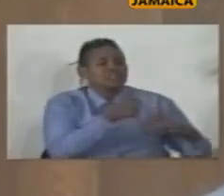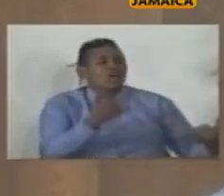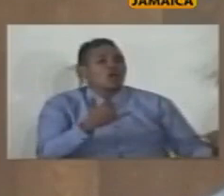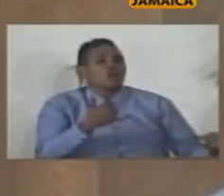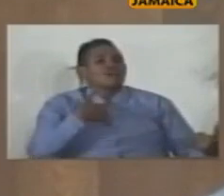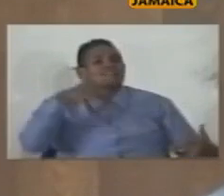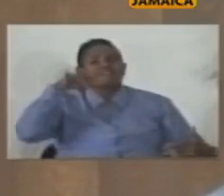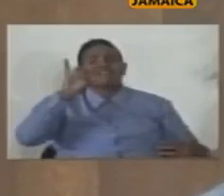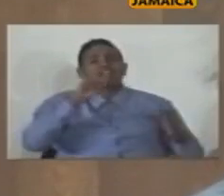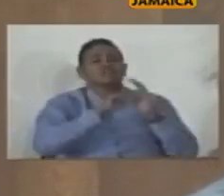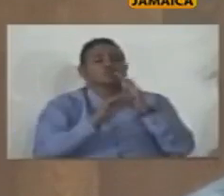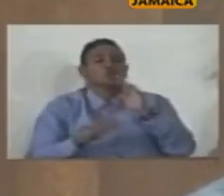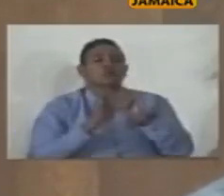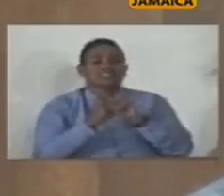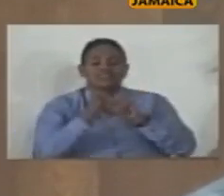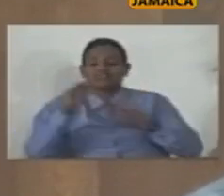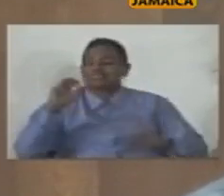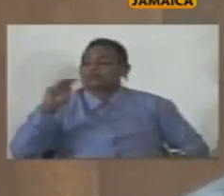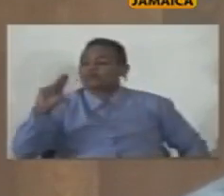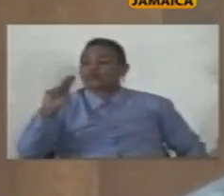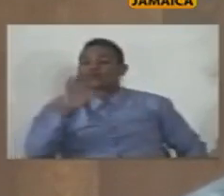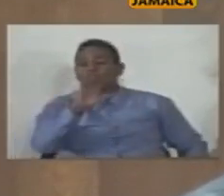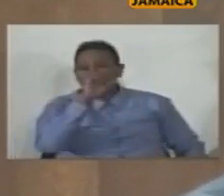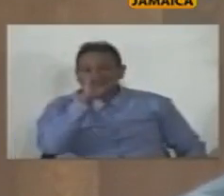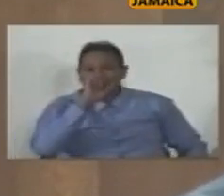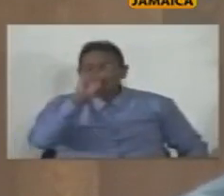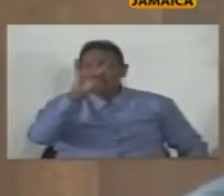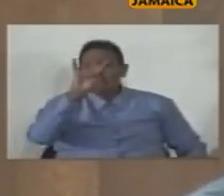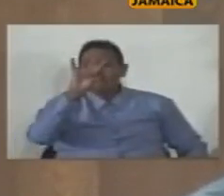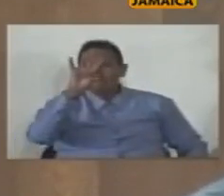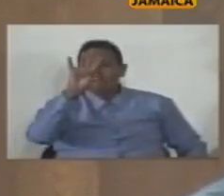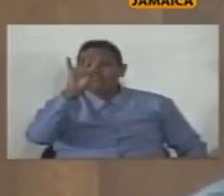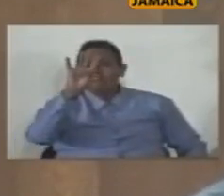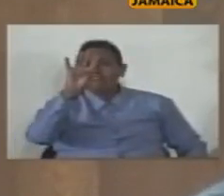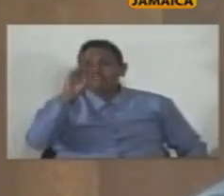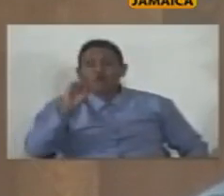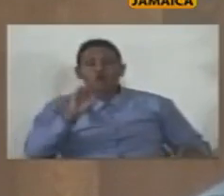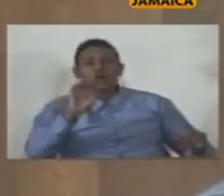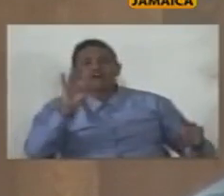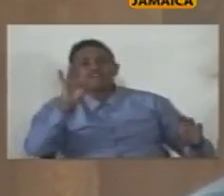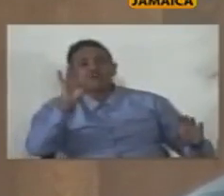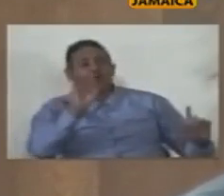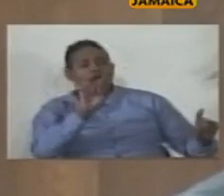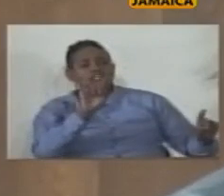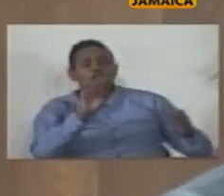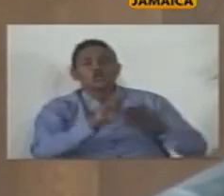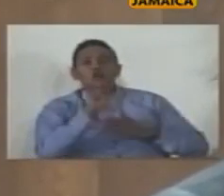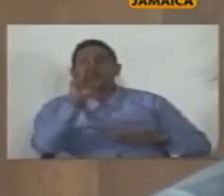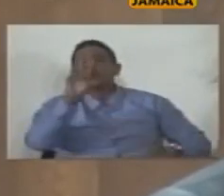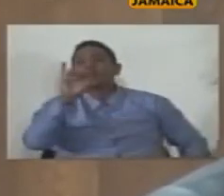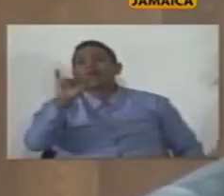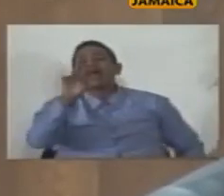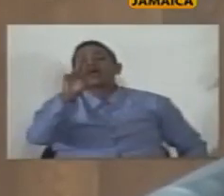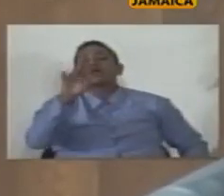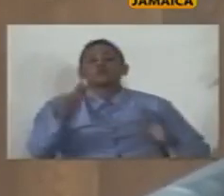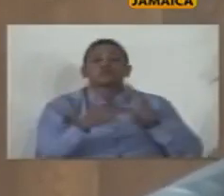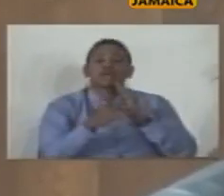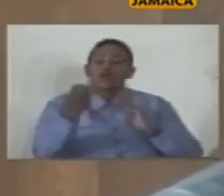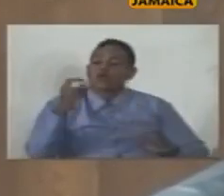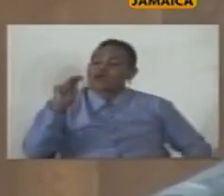15 students at CMU, 40 attending universities, whether it is at UWI, UTech, or